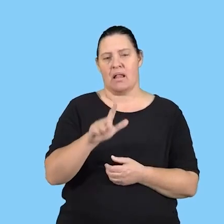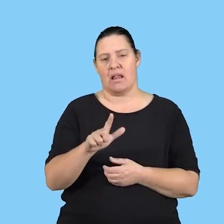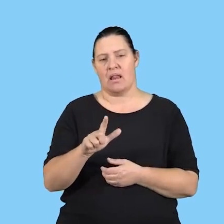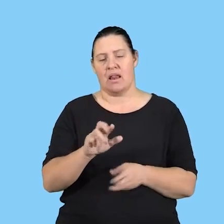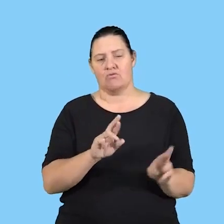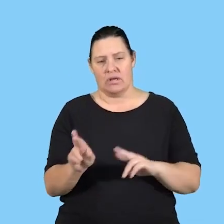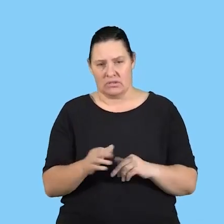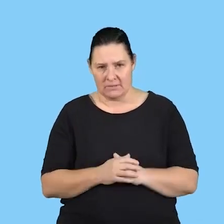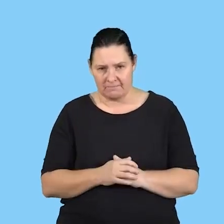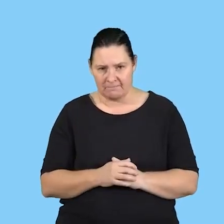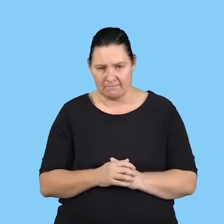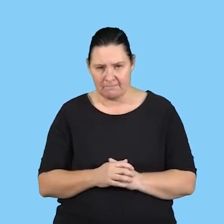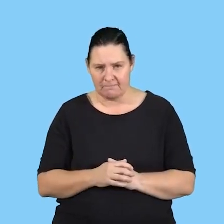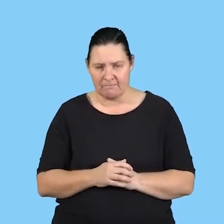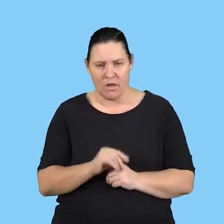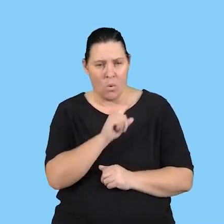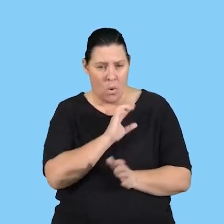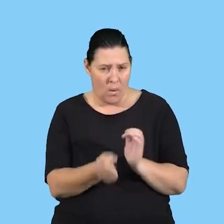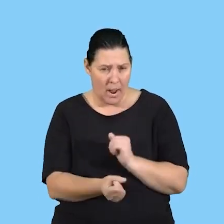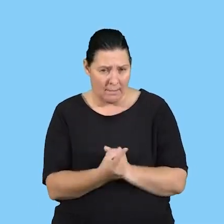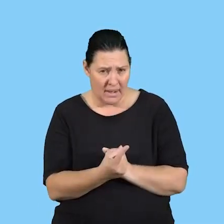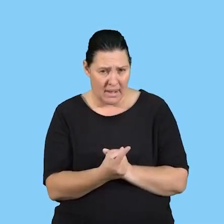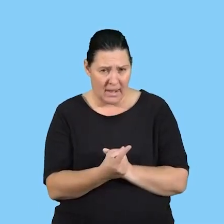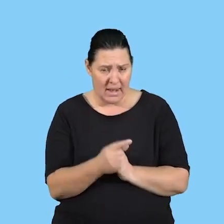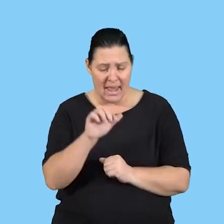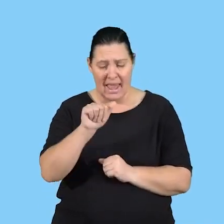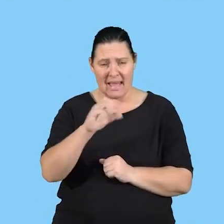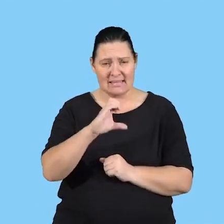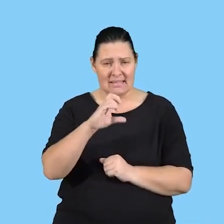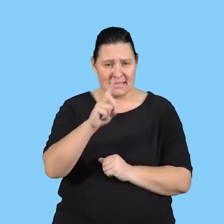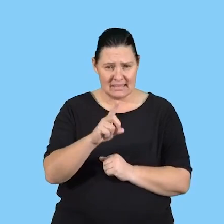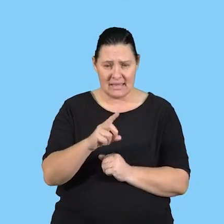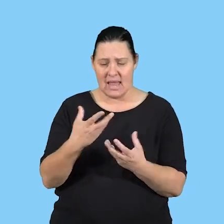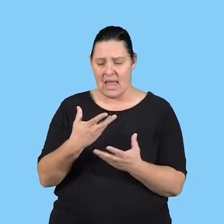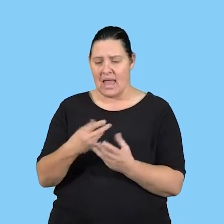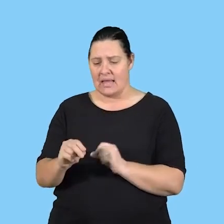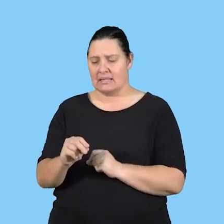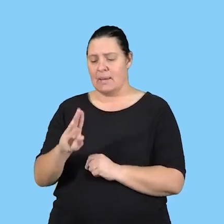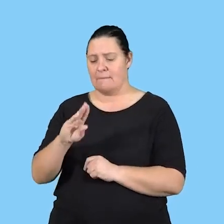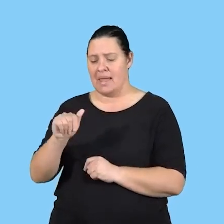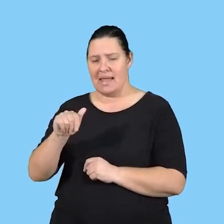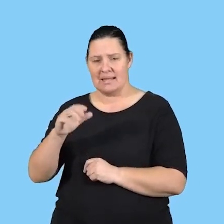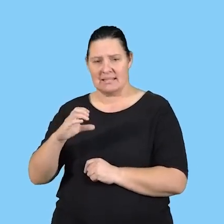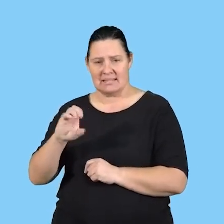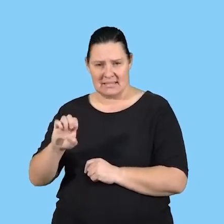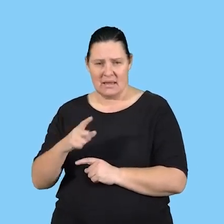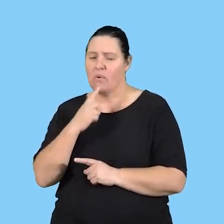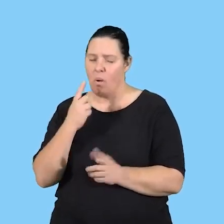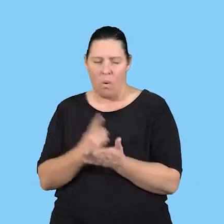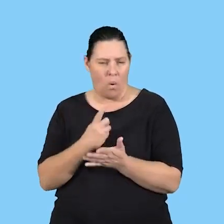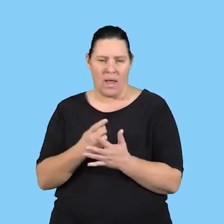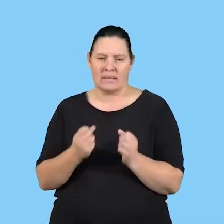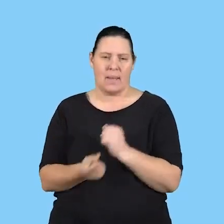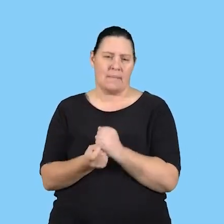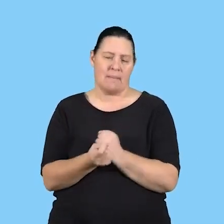chemical reactions. So because what will happen with an acid and a base is what will always happen with